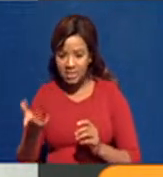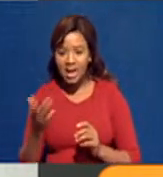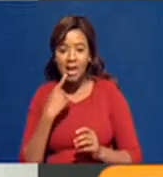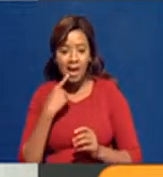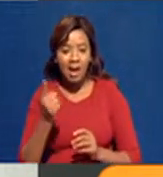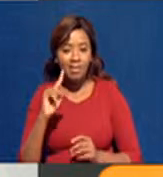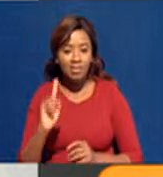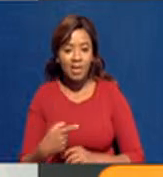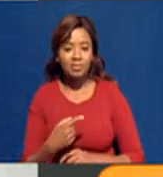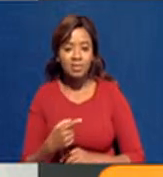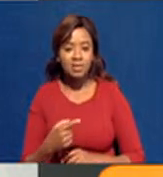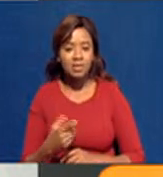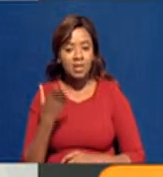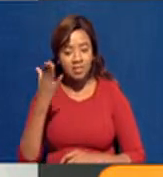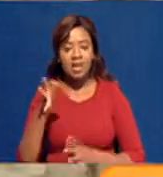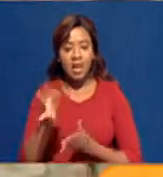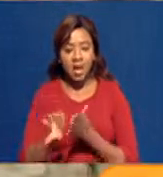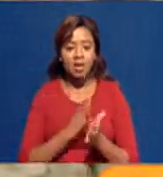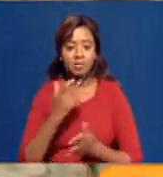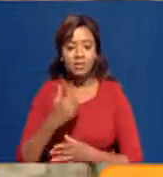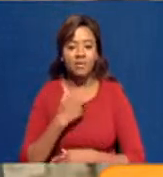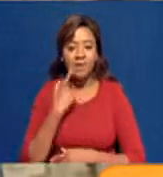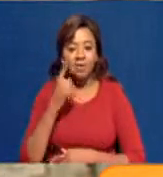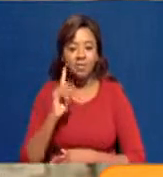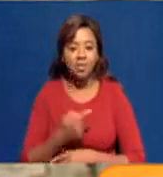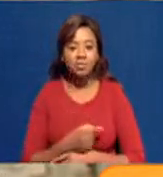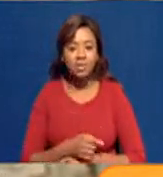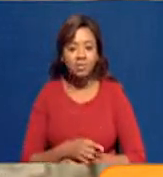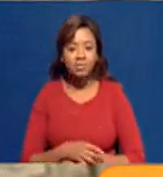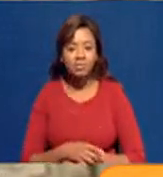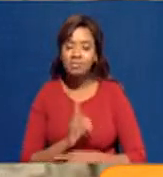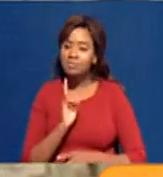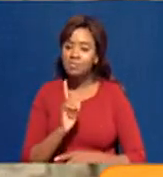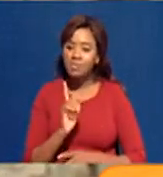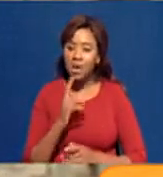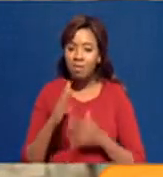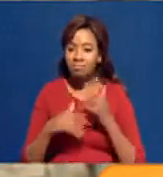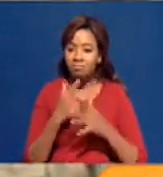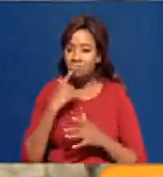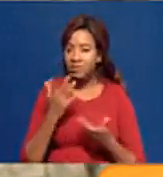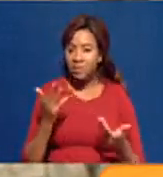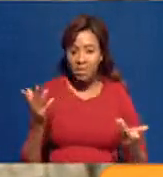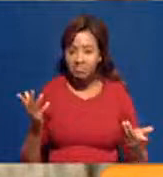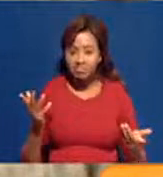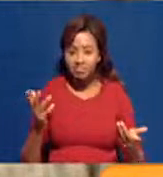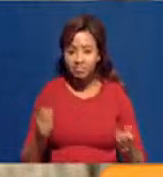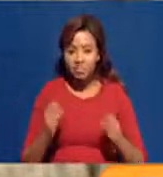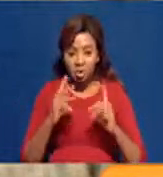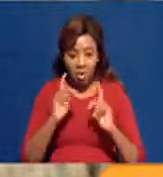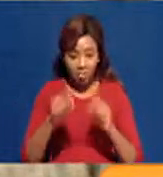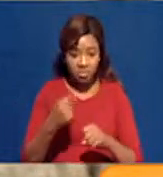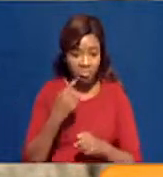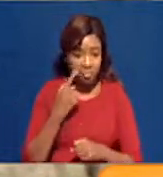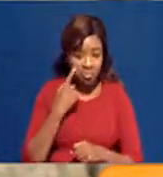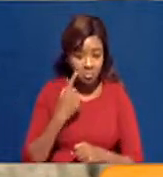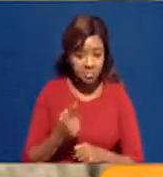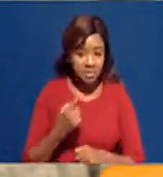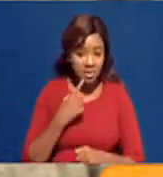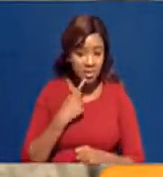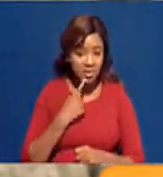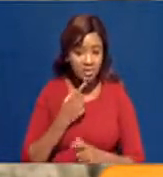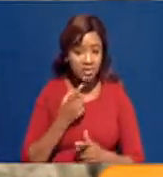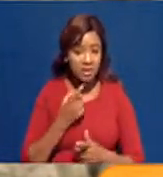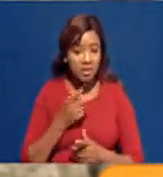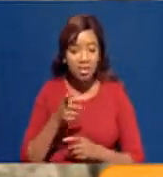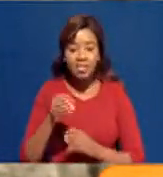100,000 has reflected in your account. So mimi nikamwambia, okay, nikamwambia, can you be able to tell whether it is